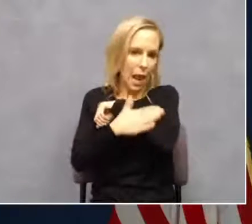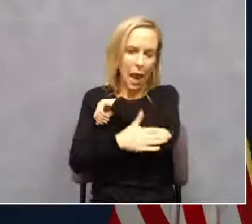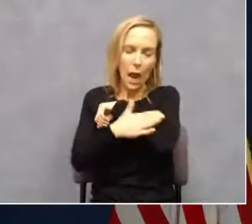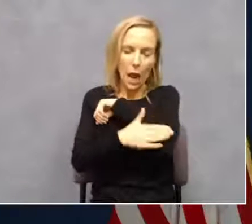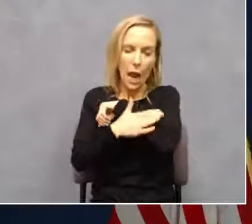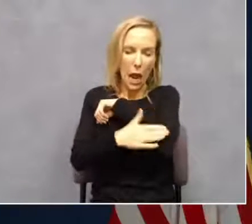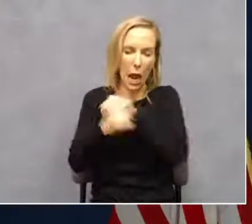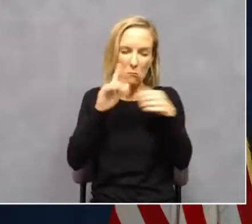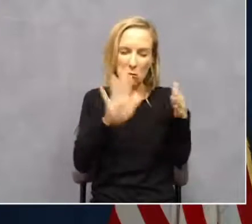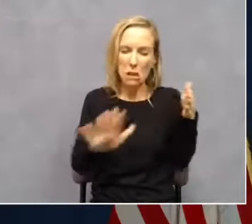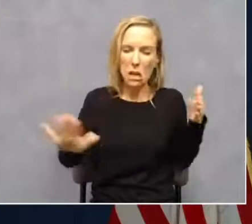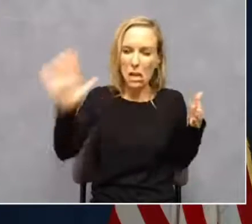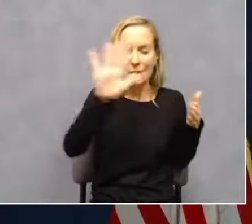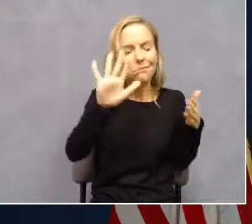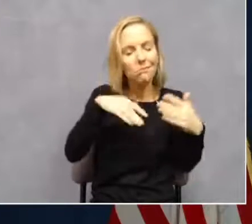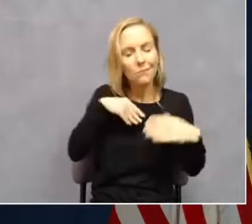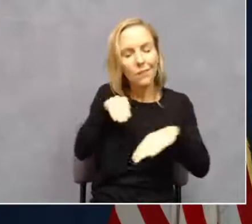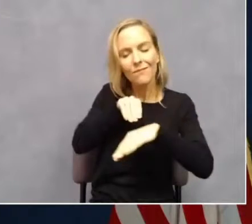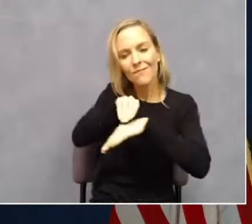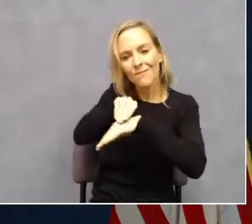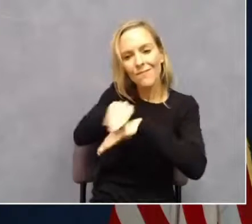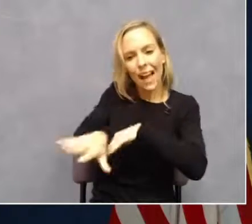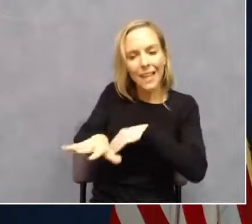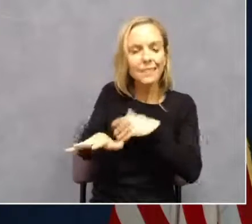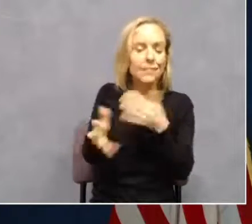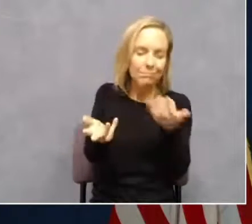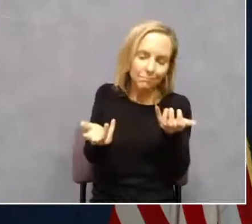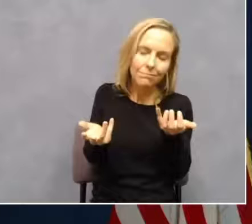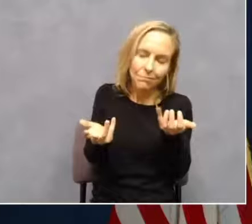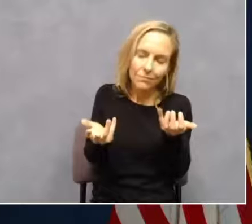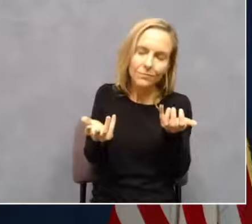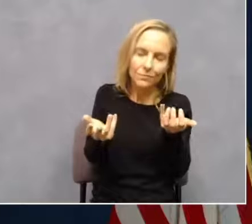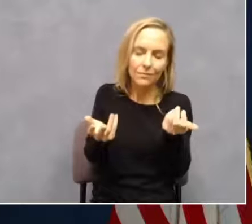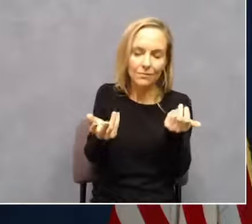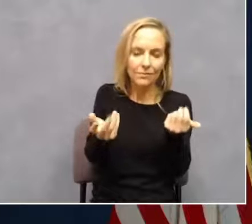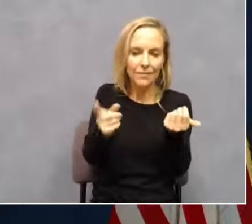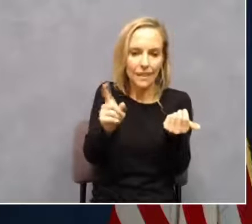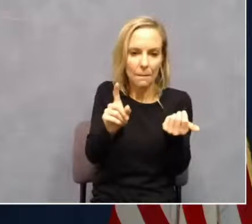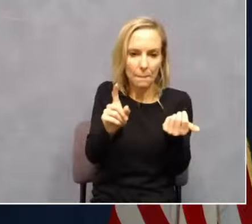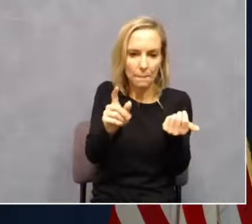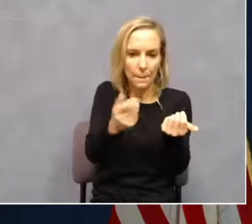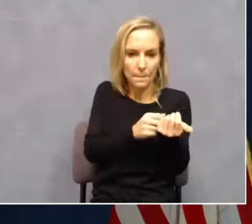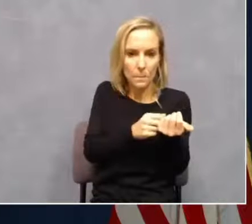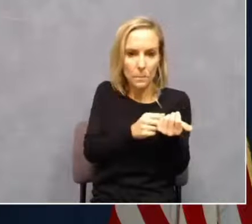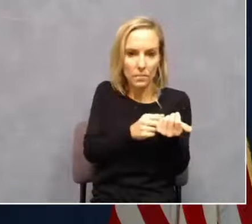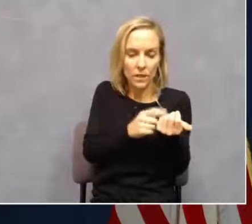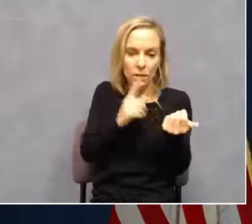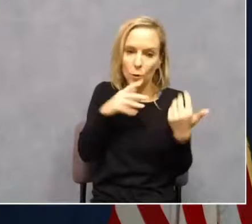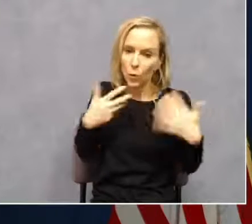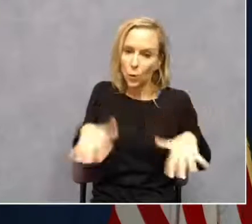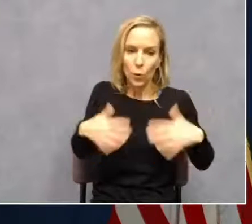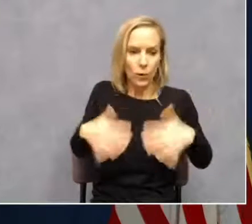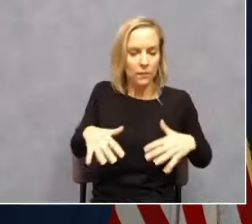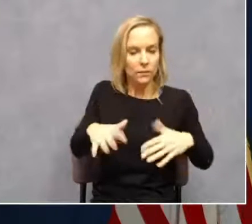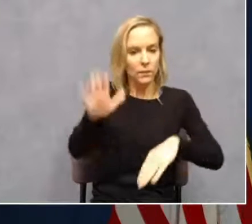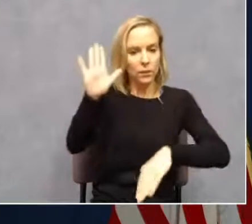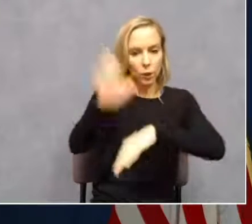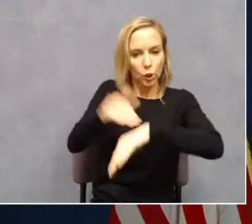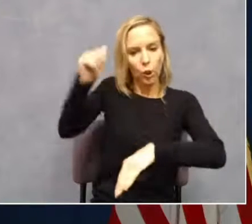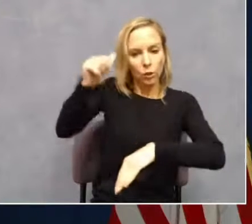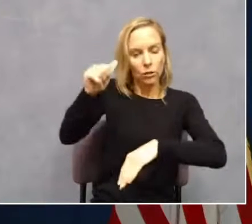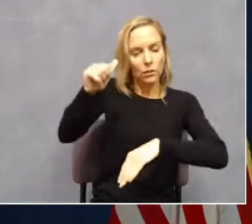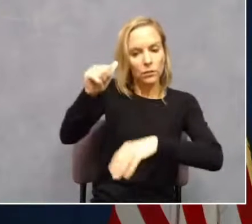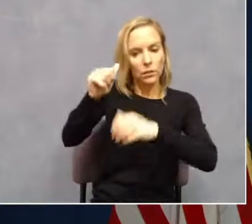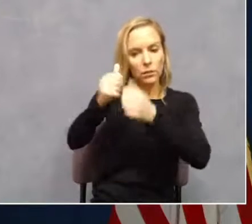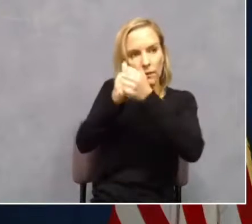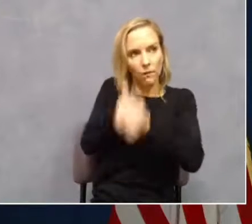where our advice would be anyways, that there's going to be a widespread call based on the recommendations